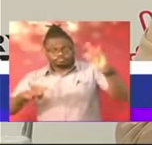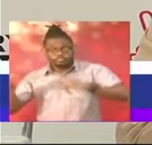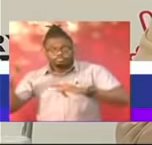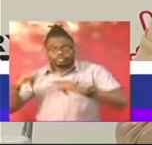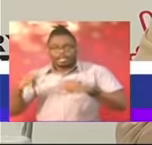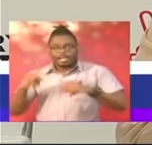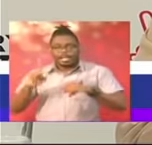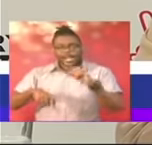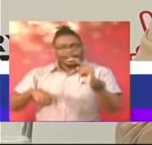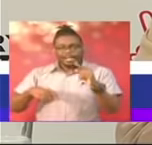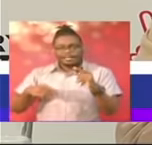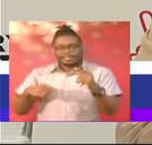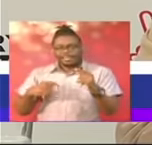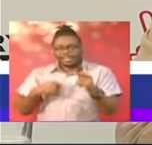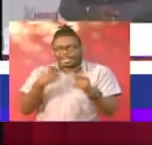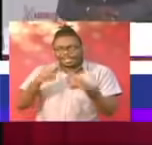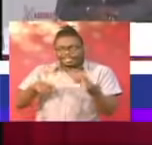probably best redirected.